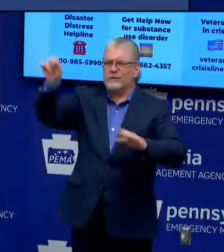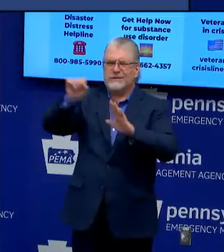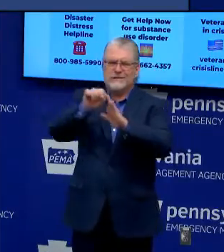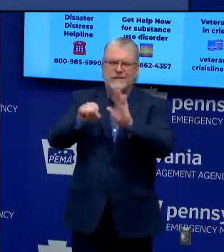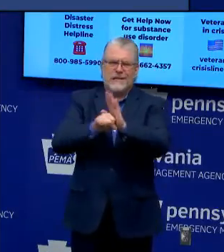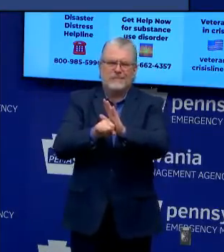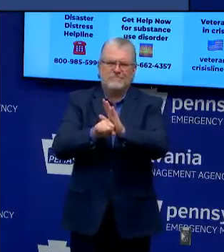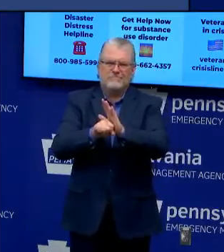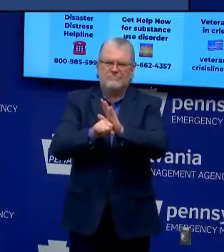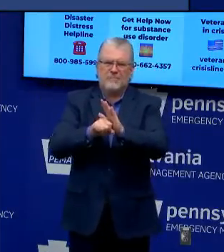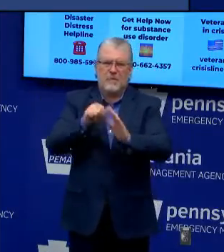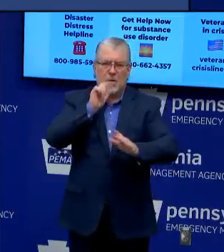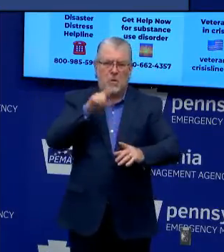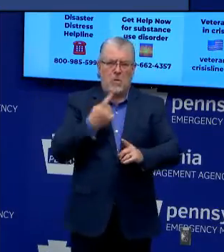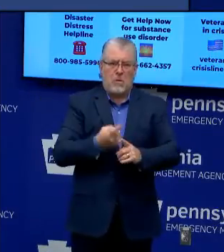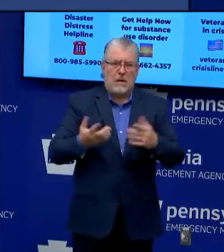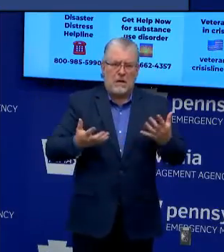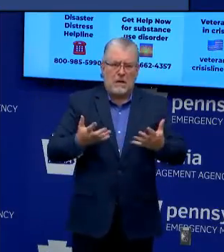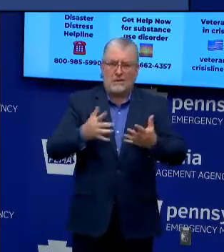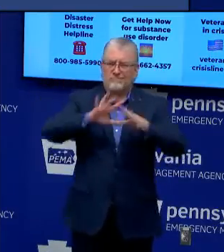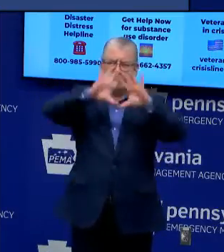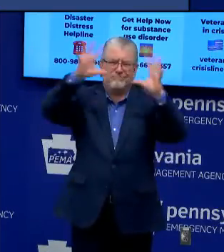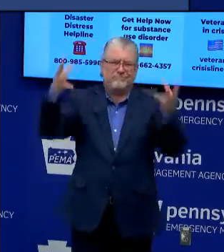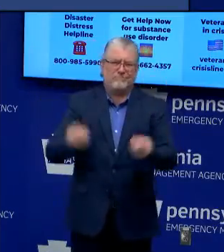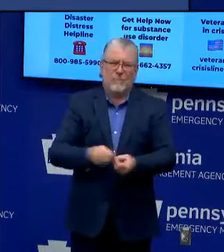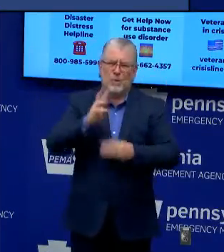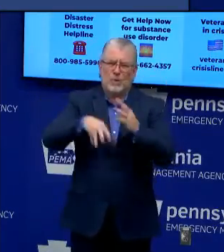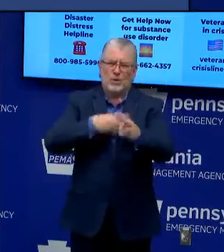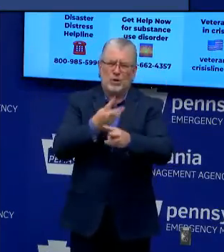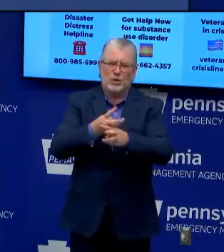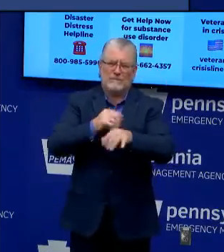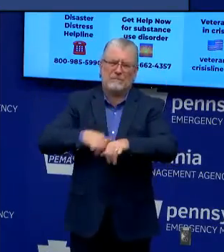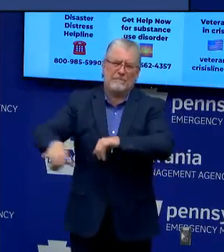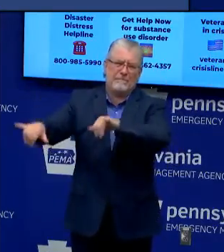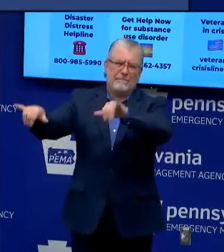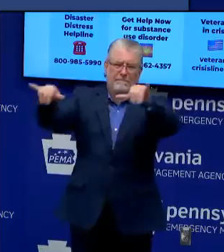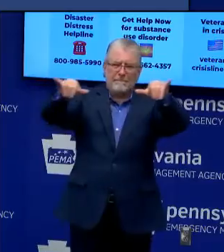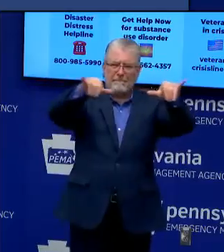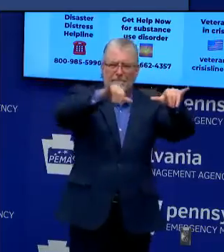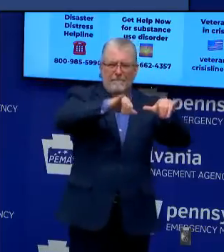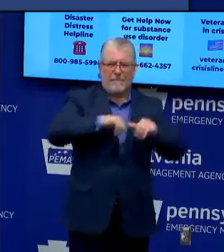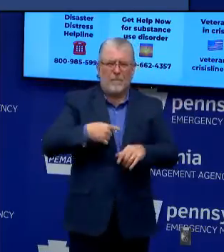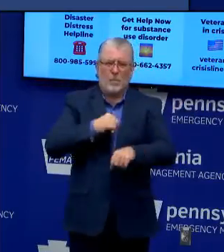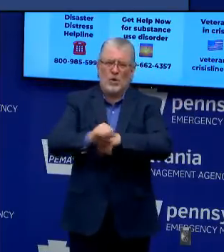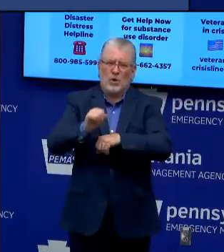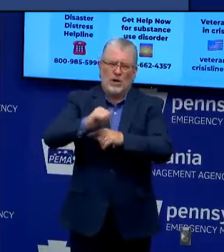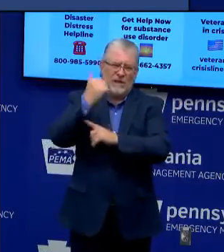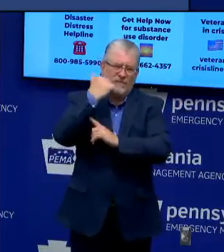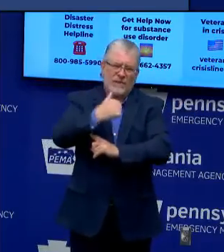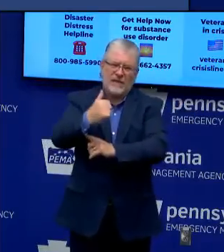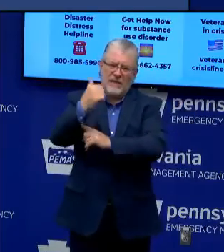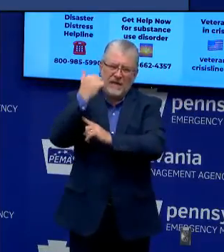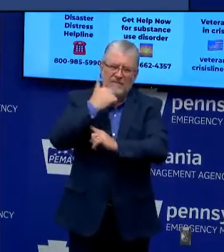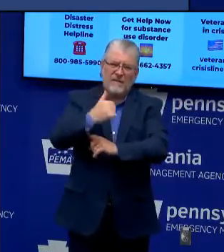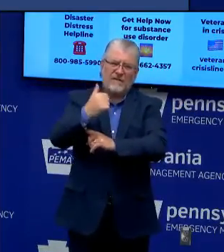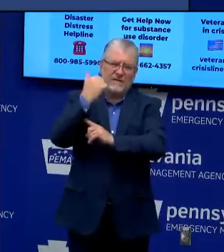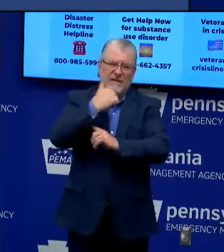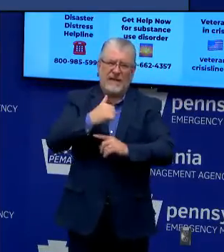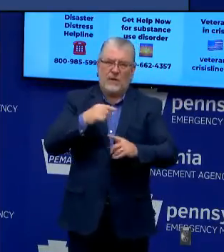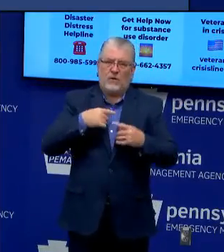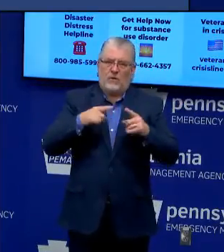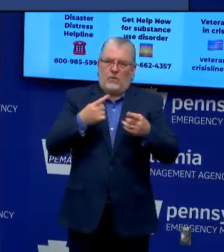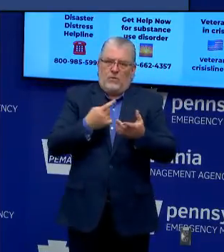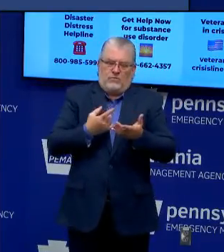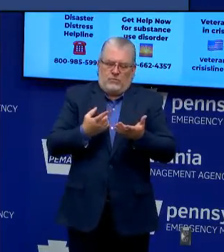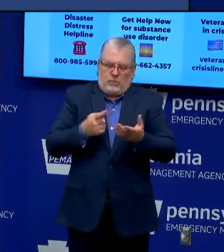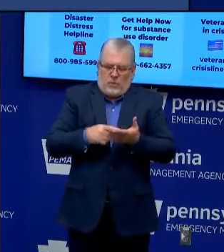many other countries. And so we're going to be working on it every day and do everything we possibly can to help them. Our